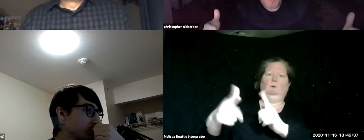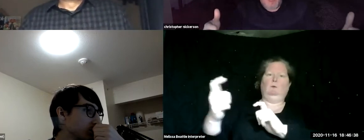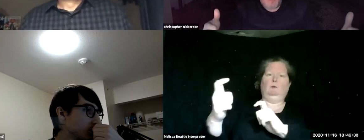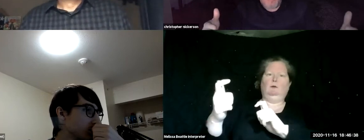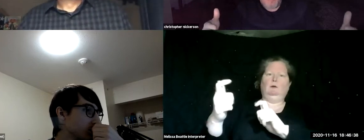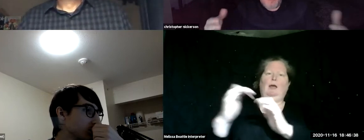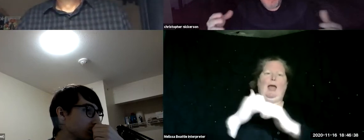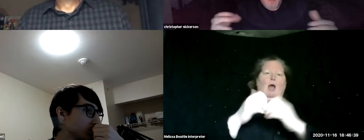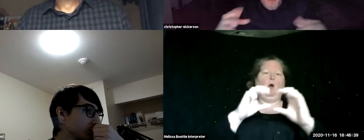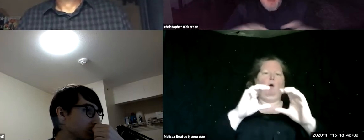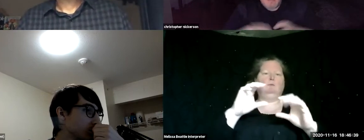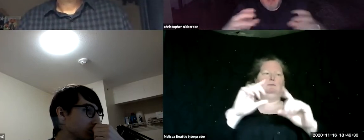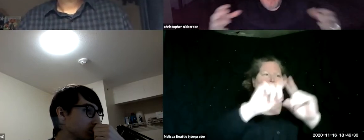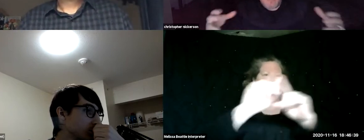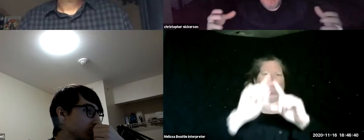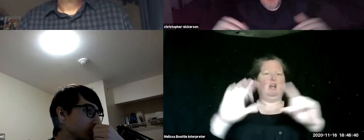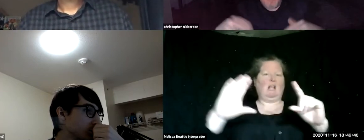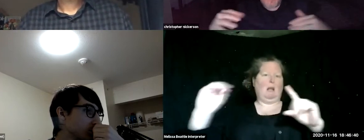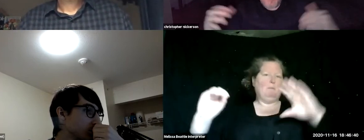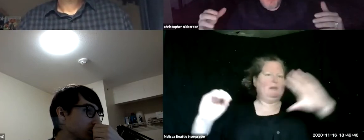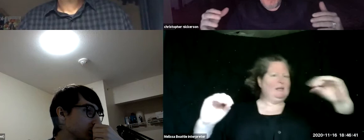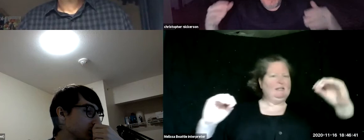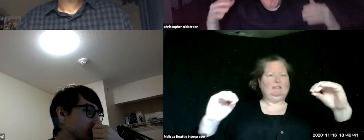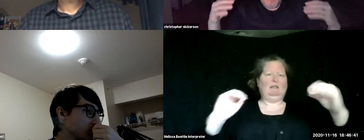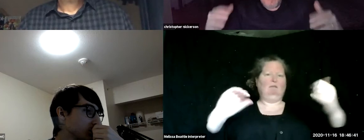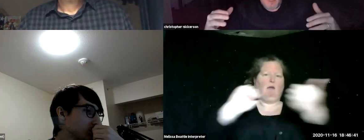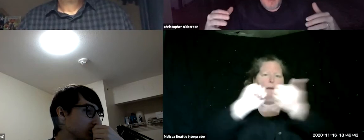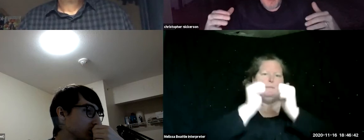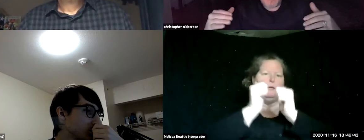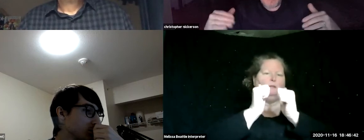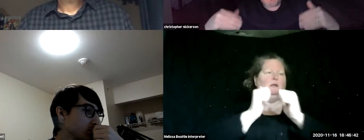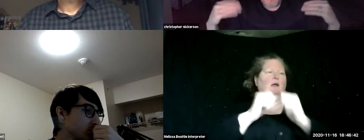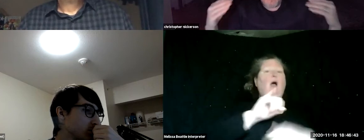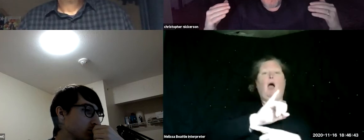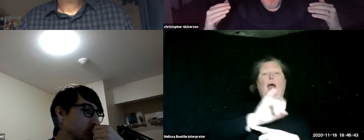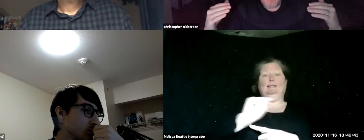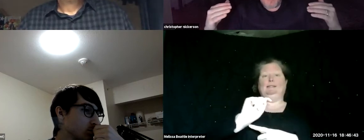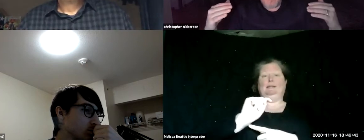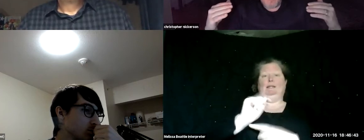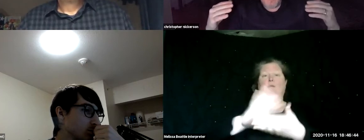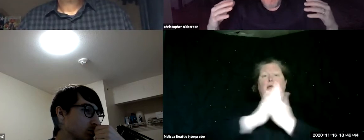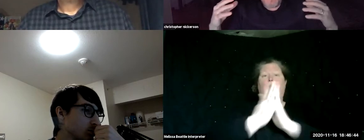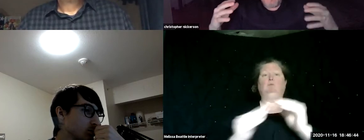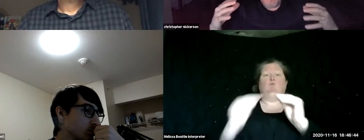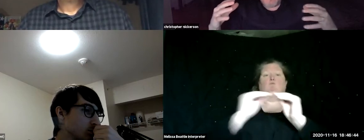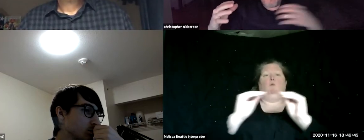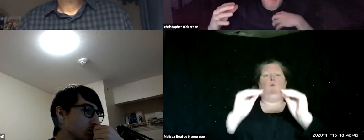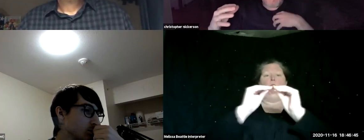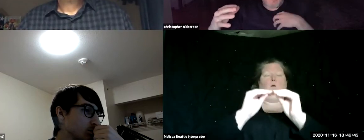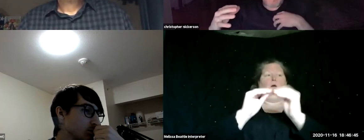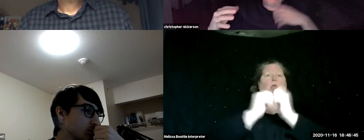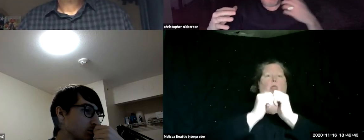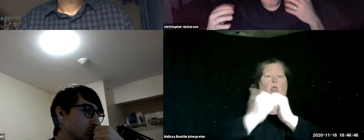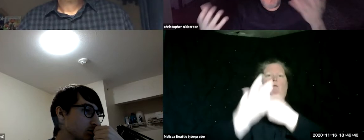able to compete, right? Because as IT becomes more prevalent in everybody's business, as automation becomes more prevalent, it means that